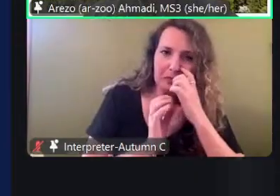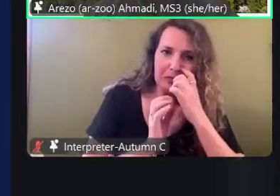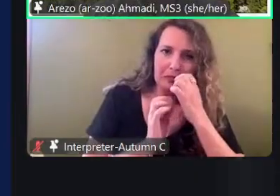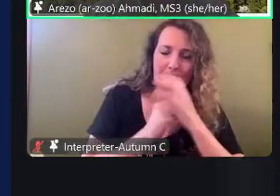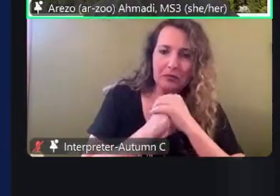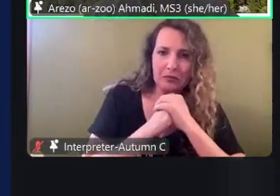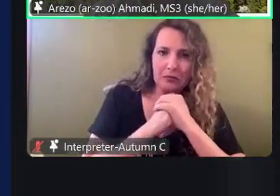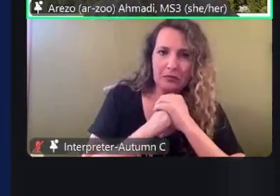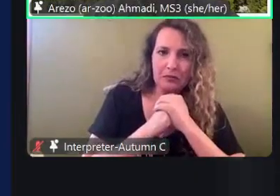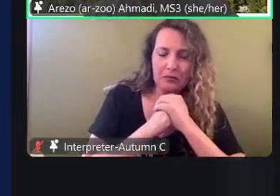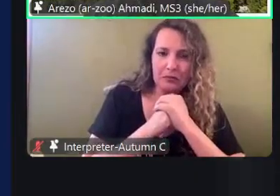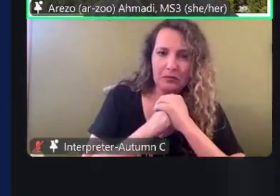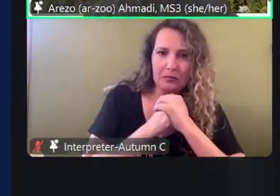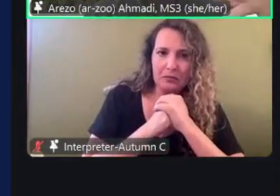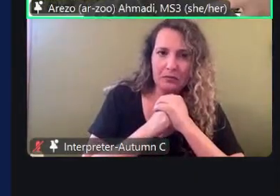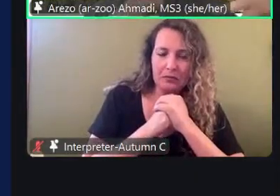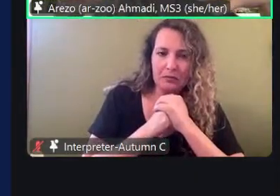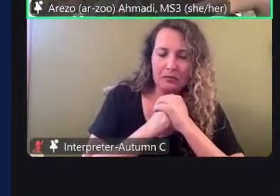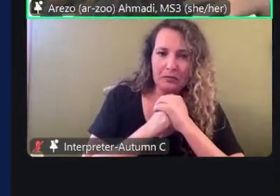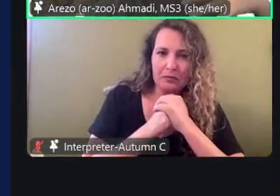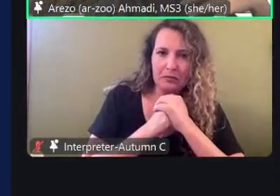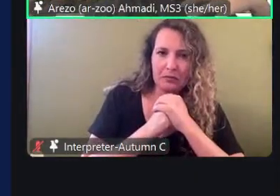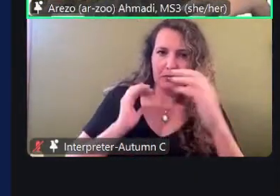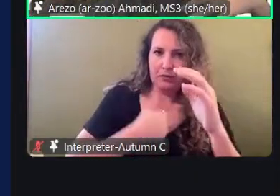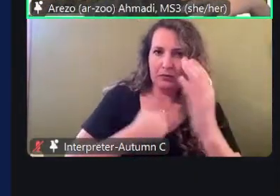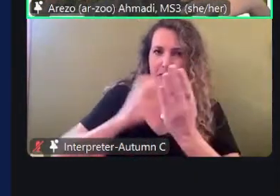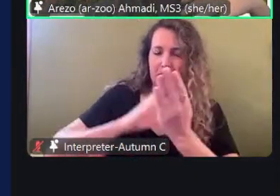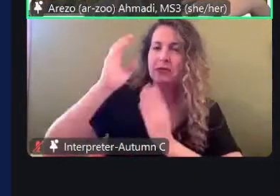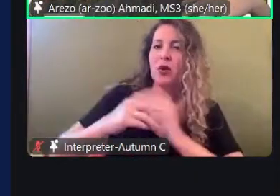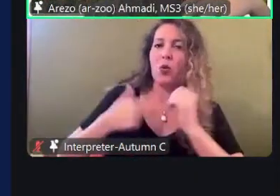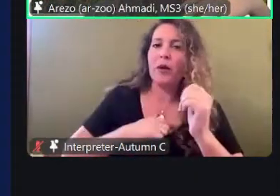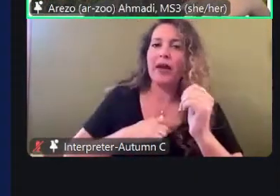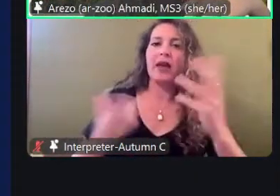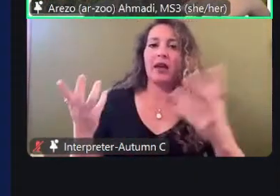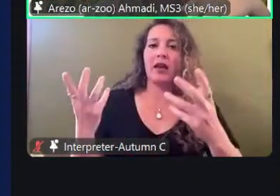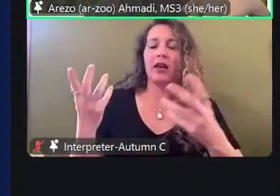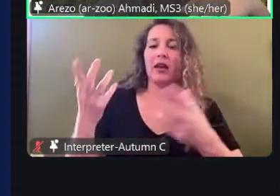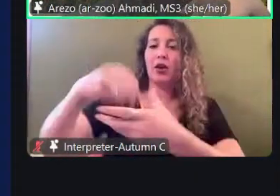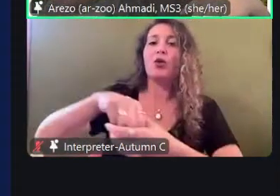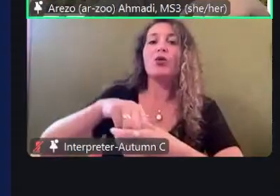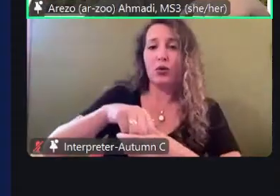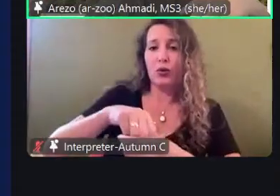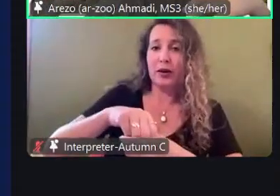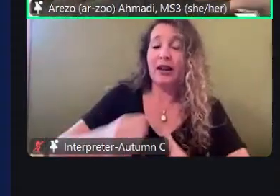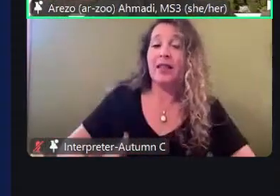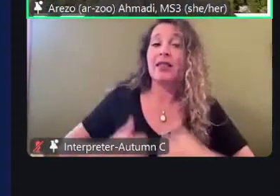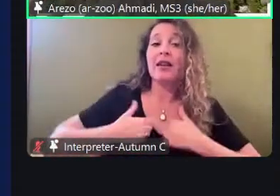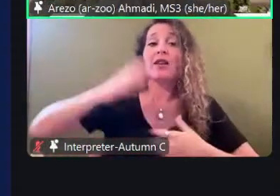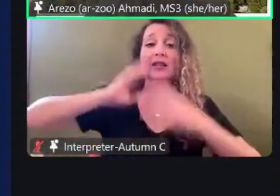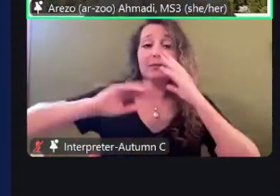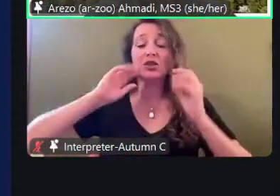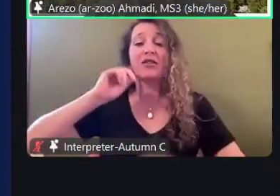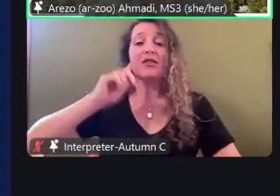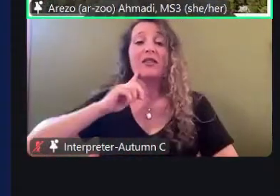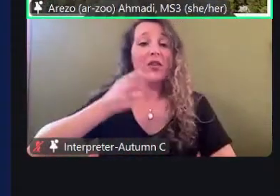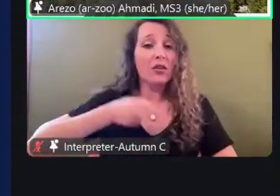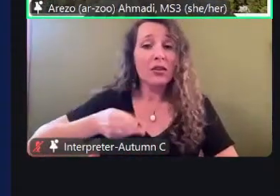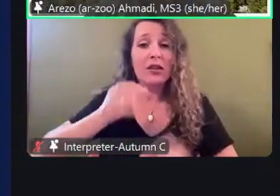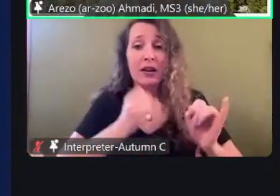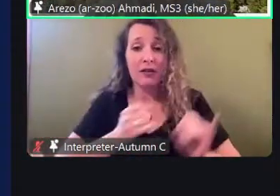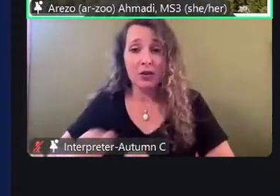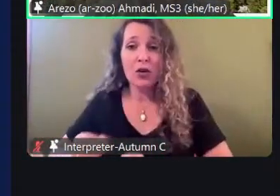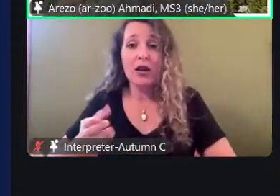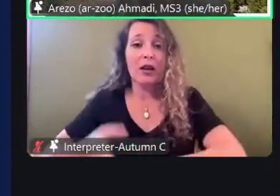So overall takeaways of our curriculum, we incorporated lived experiences of DHH individuals and improved in participants' exposure to